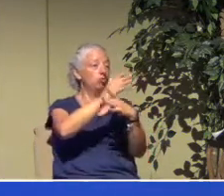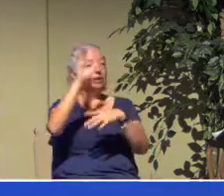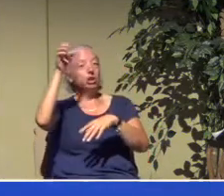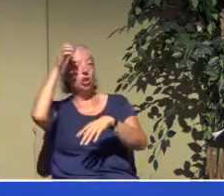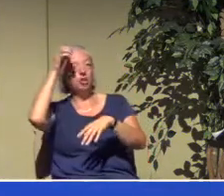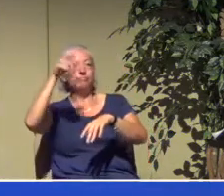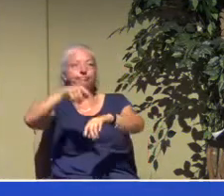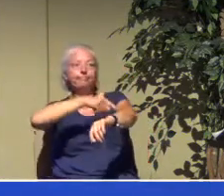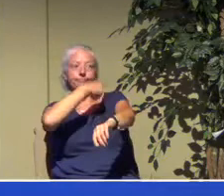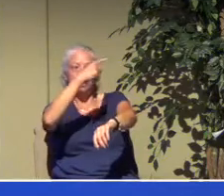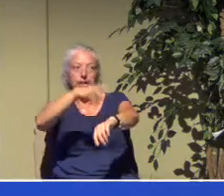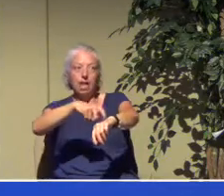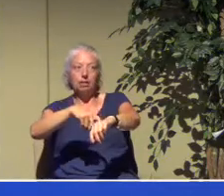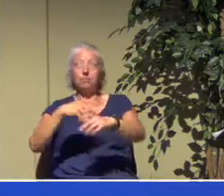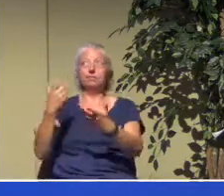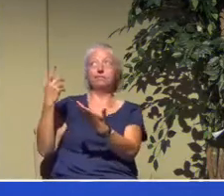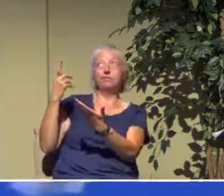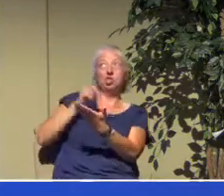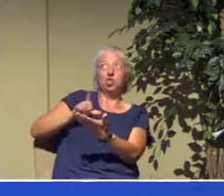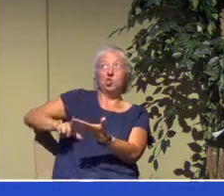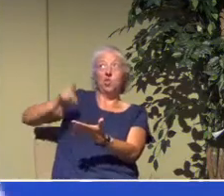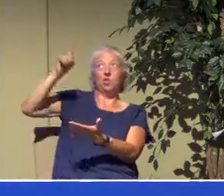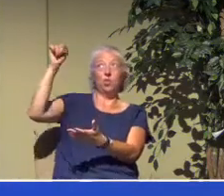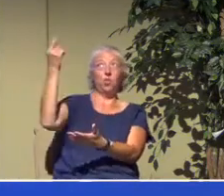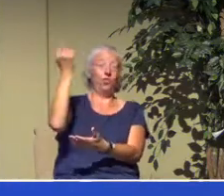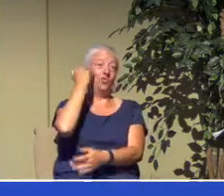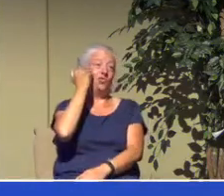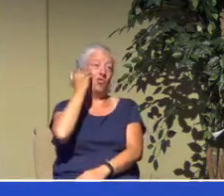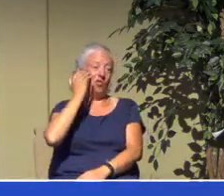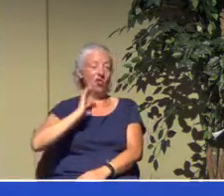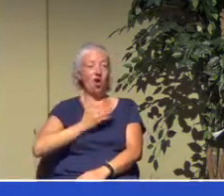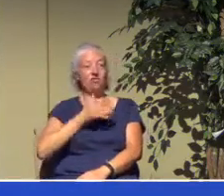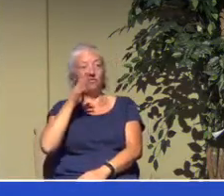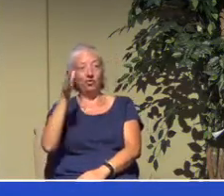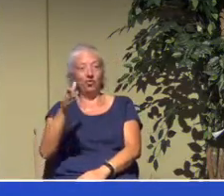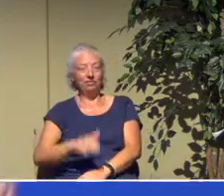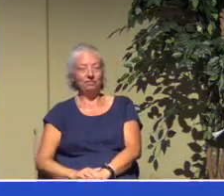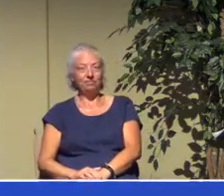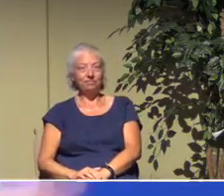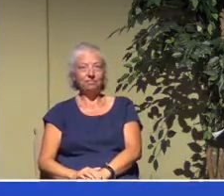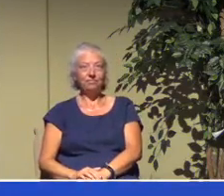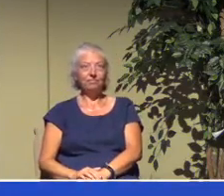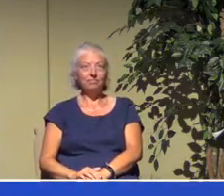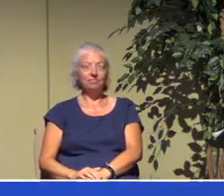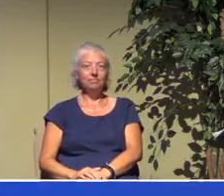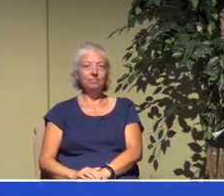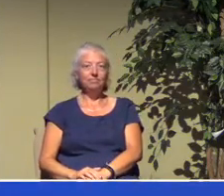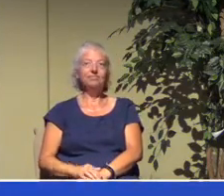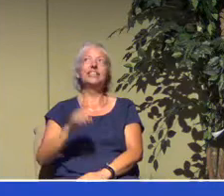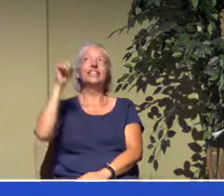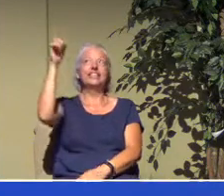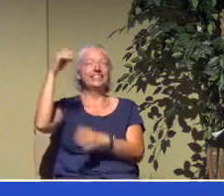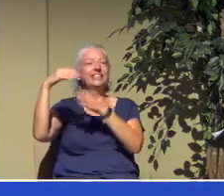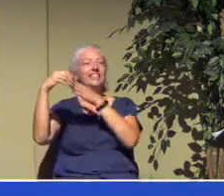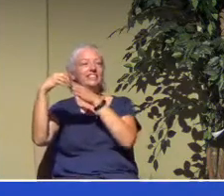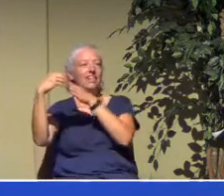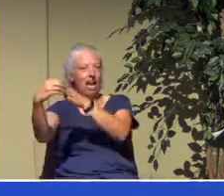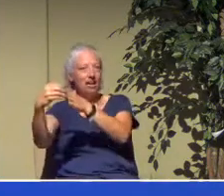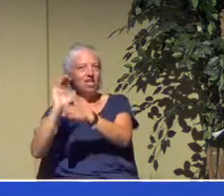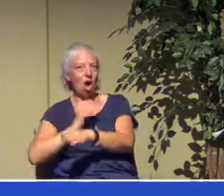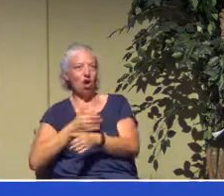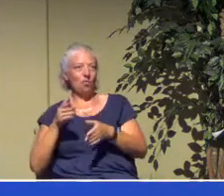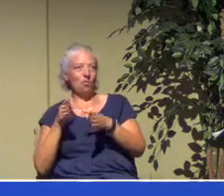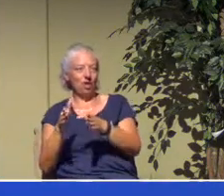only the Lord knows the ways of our lives. But we can direct our ways, the Lord guides them. So we will